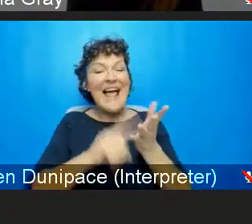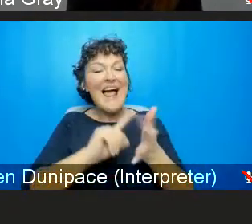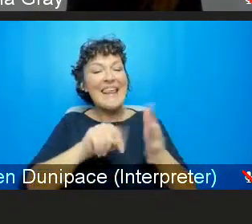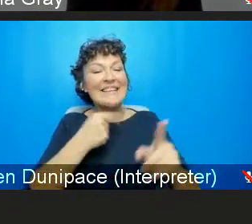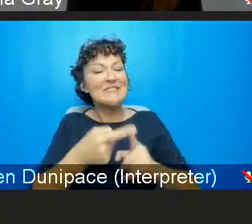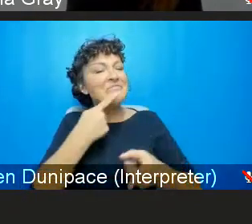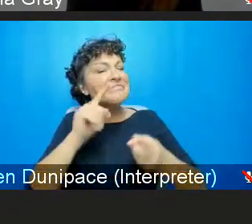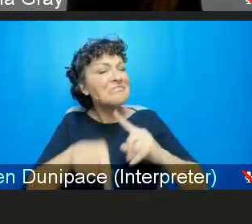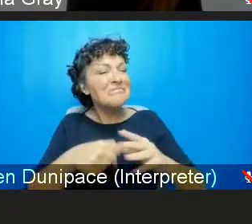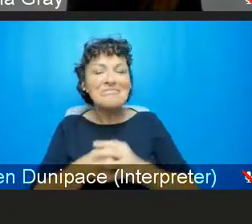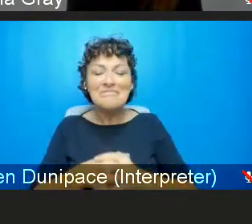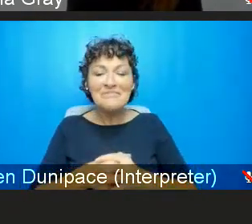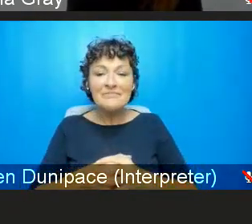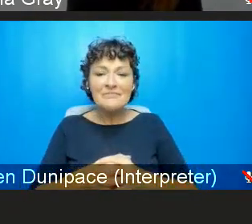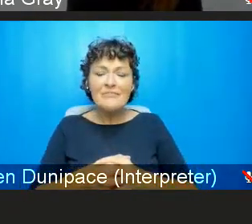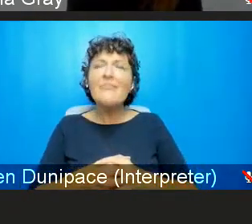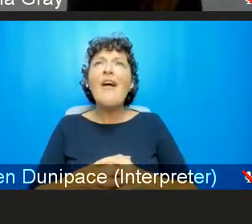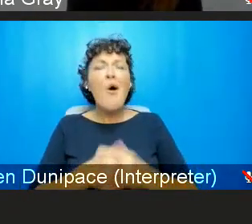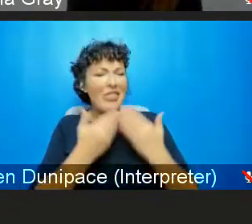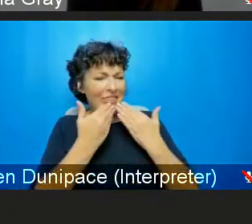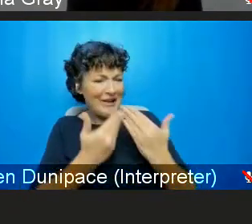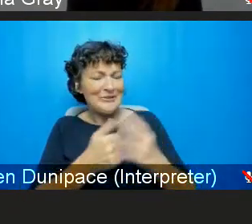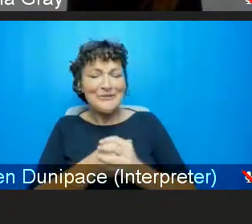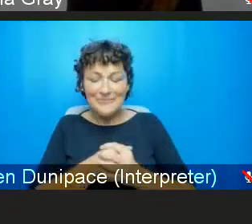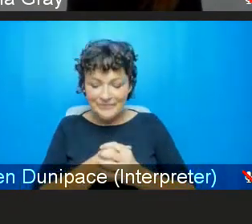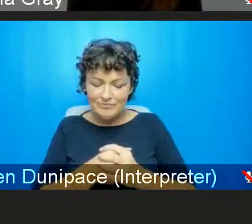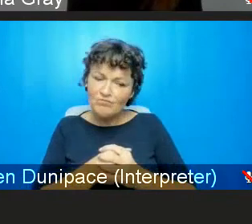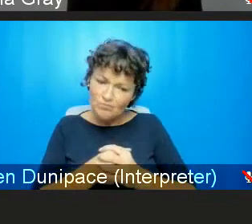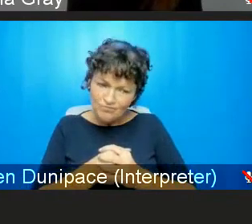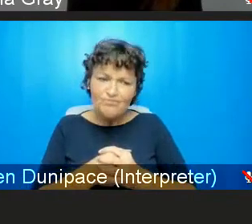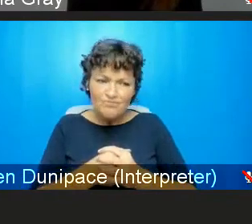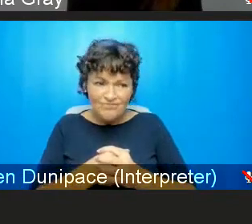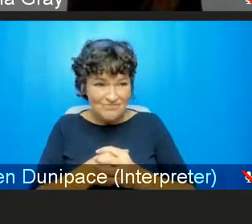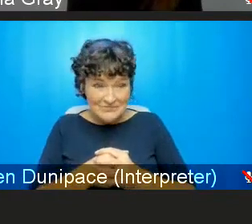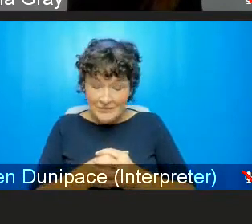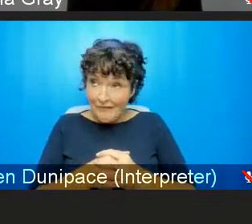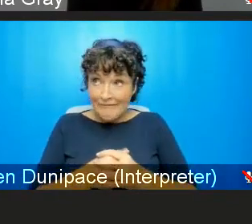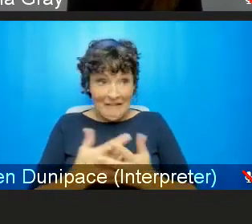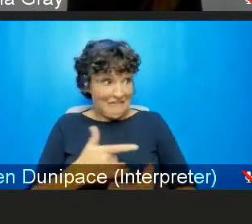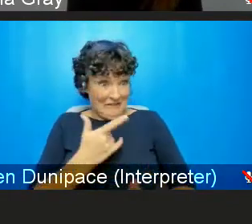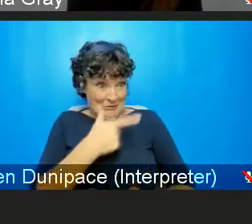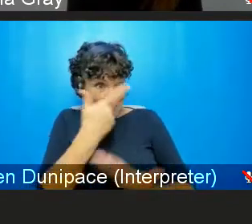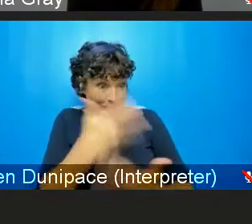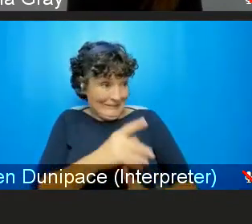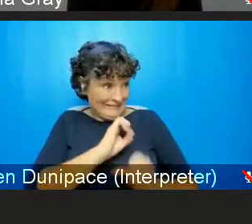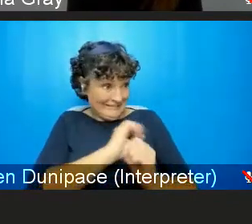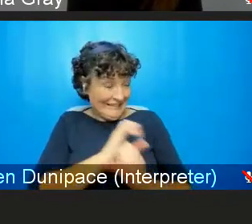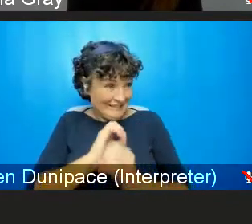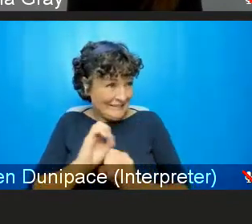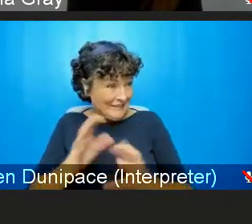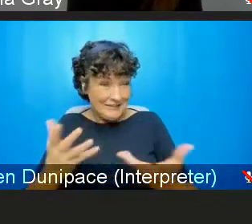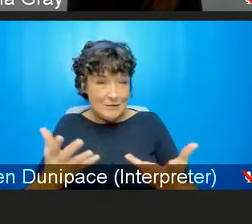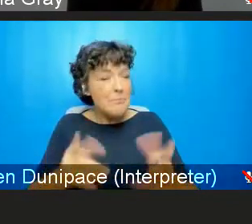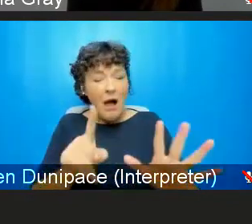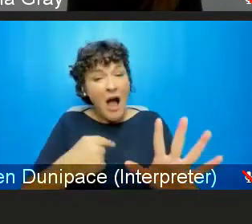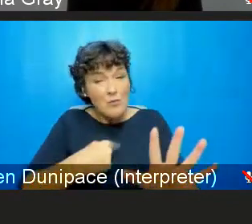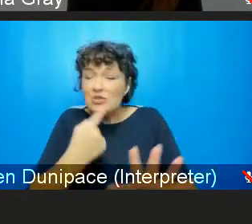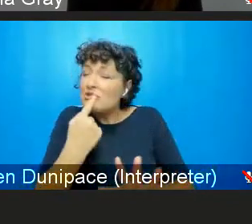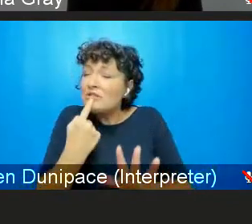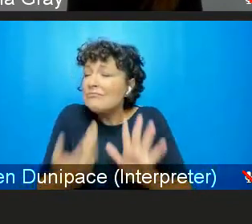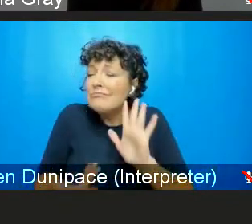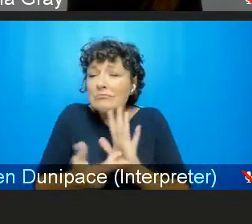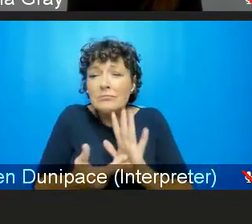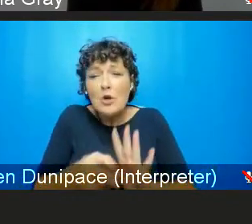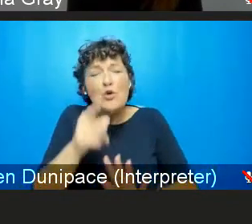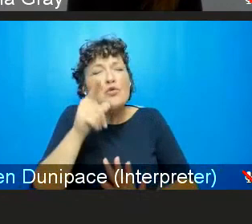Thank you. I think it's basically all been said. Just, you know, always question why you're doing things a certain way